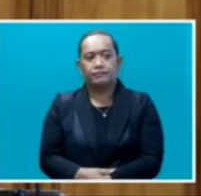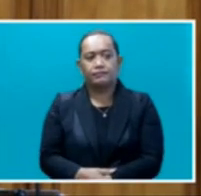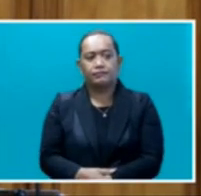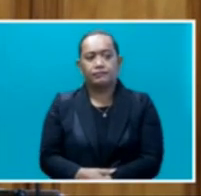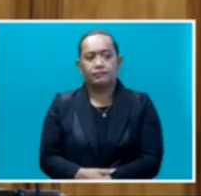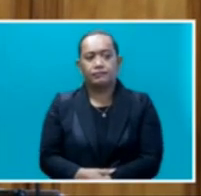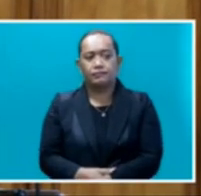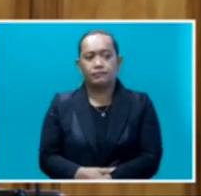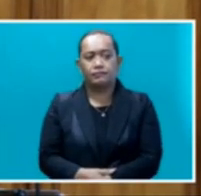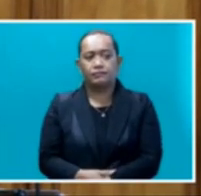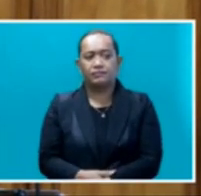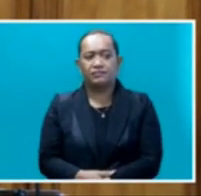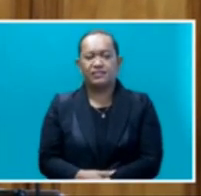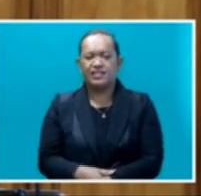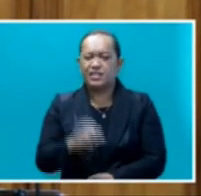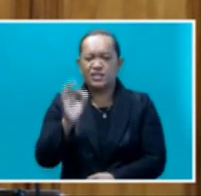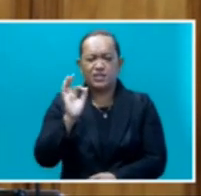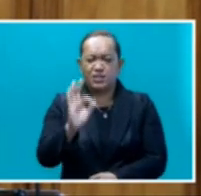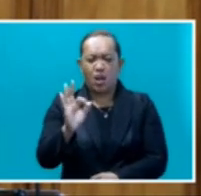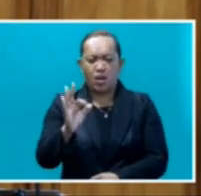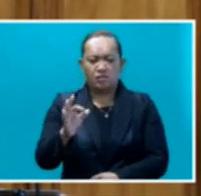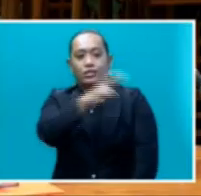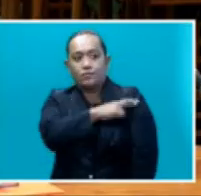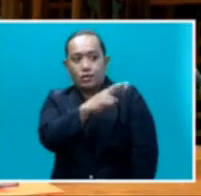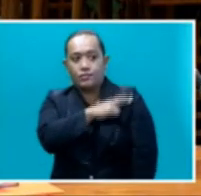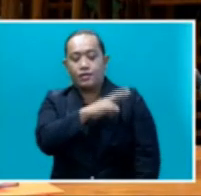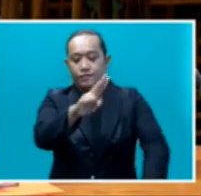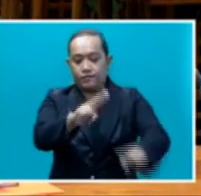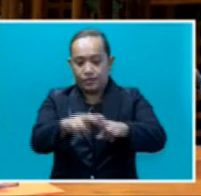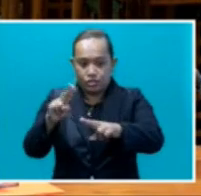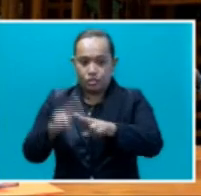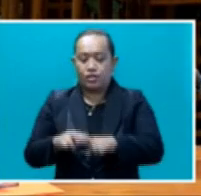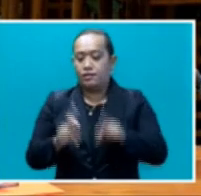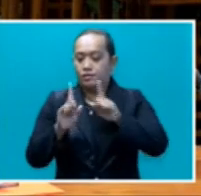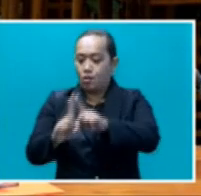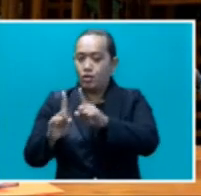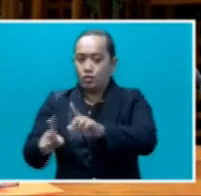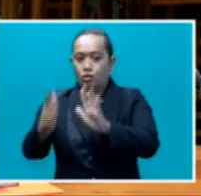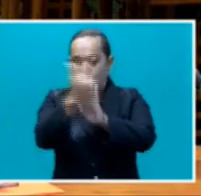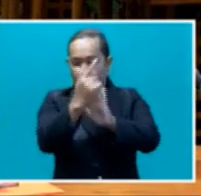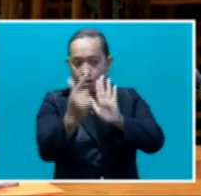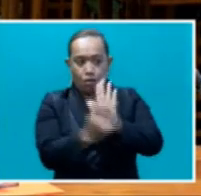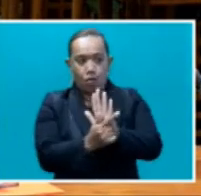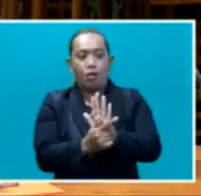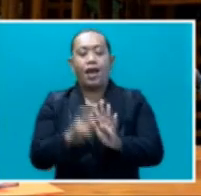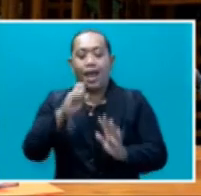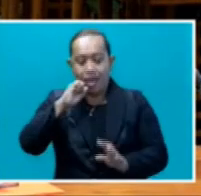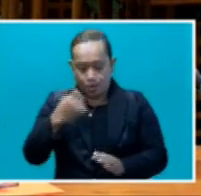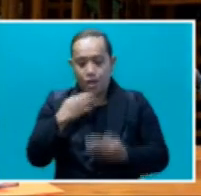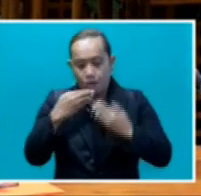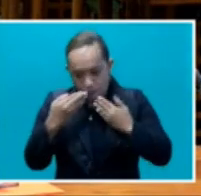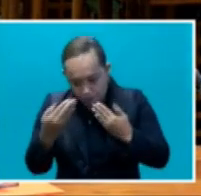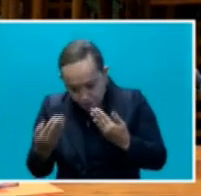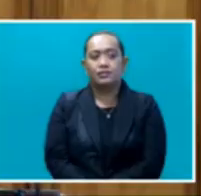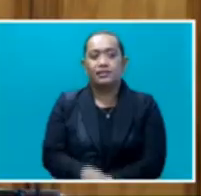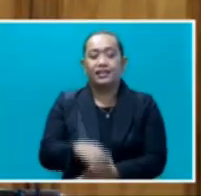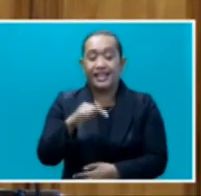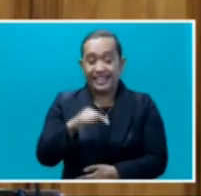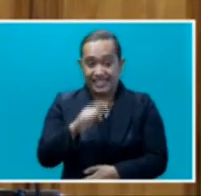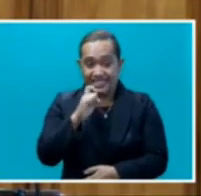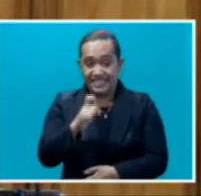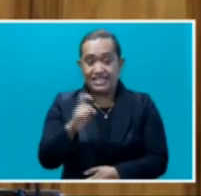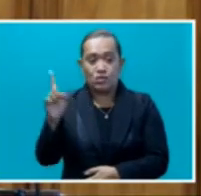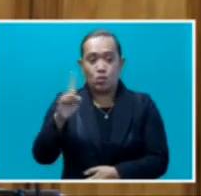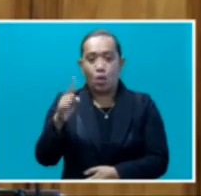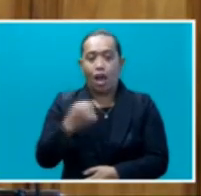into cheap political point scoring. Let's put our people first. This is what I would like to work towards,